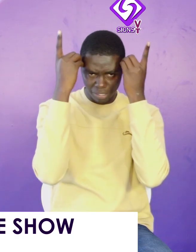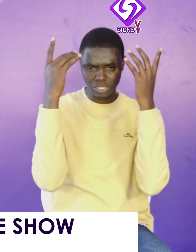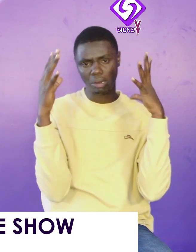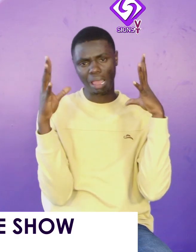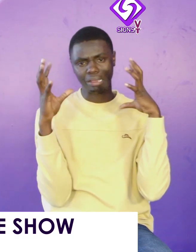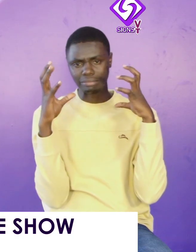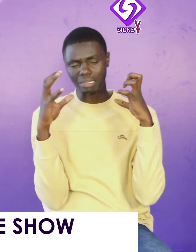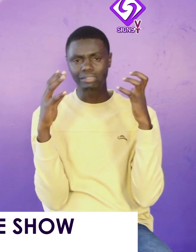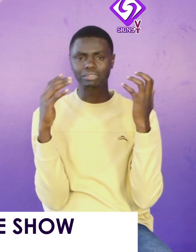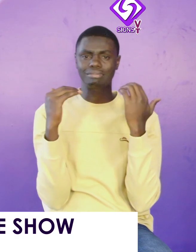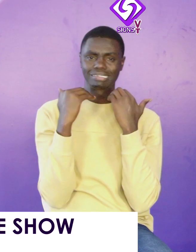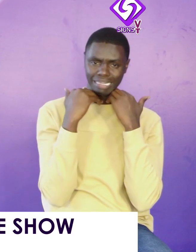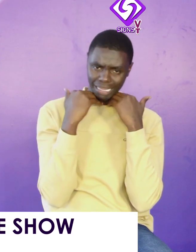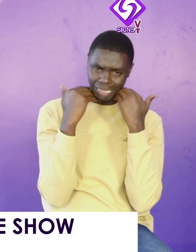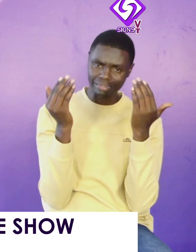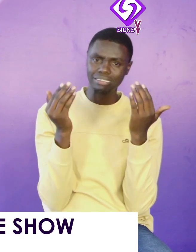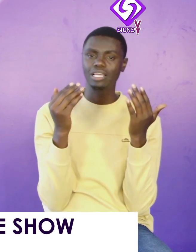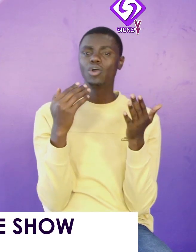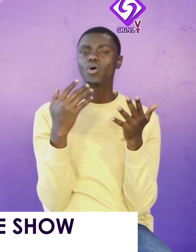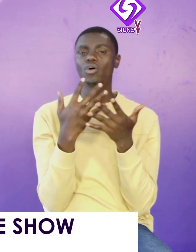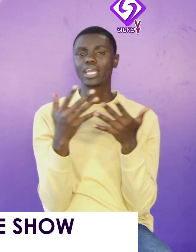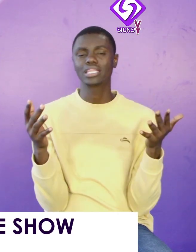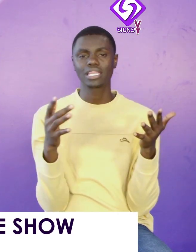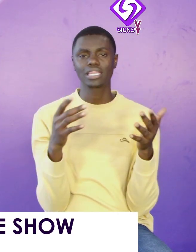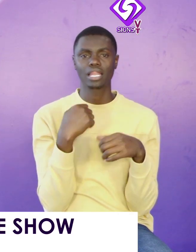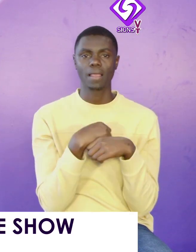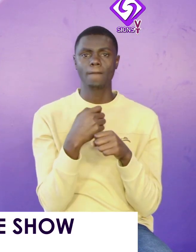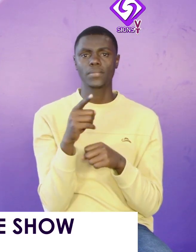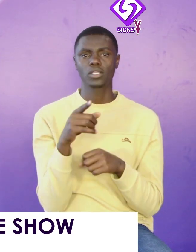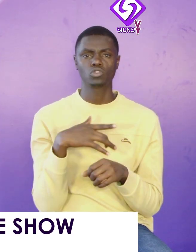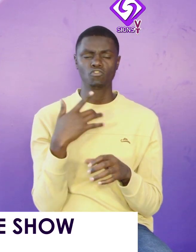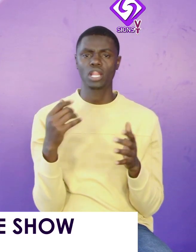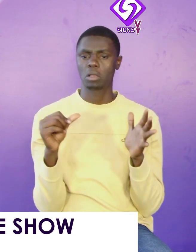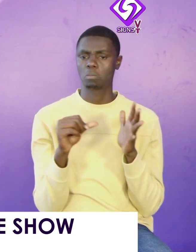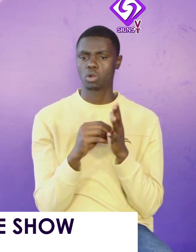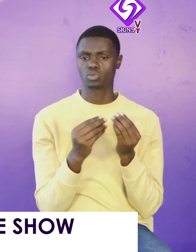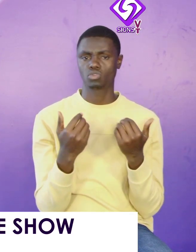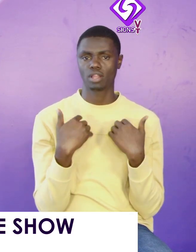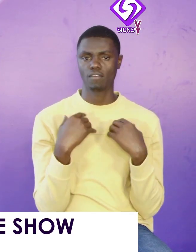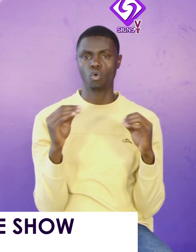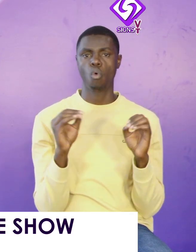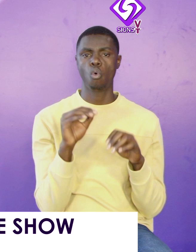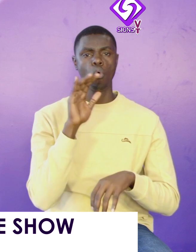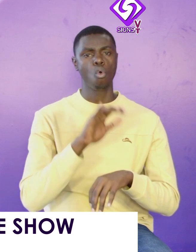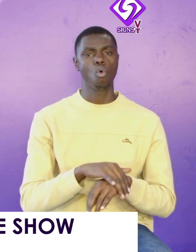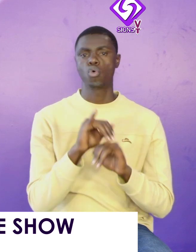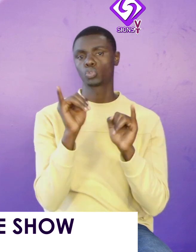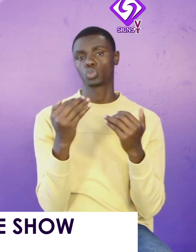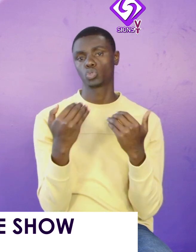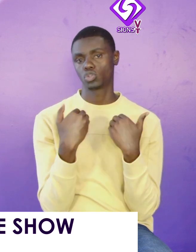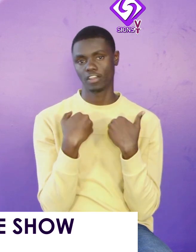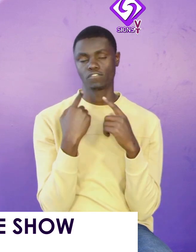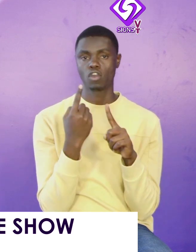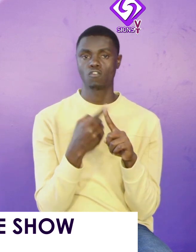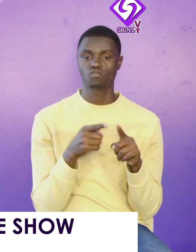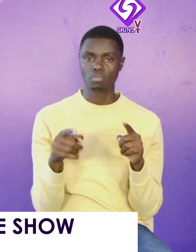anxiety, or anything that makes you feel like your problem doesn't have a solution, I have good news for you. From this home